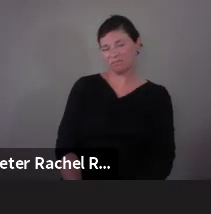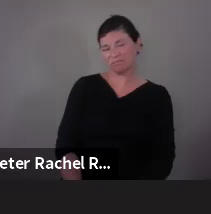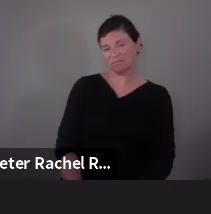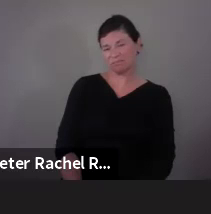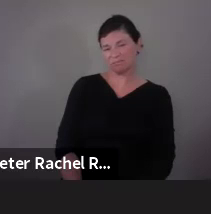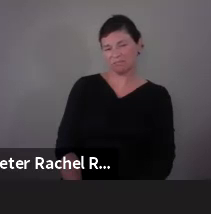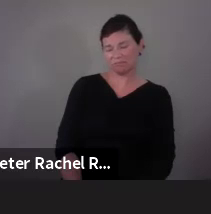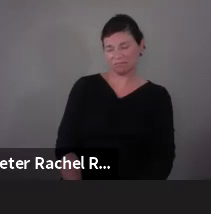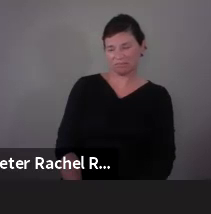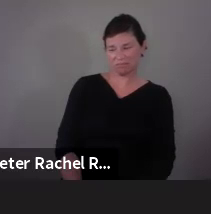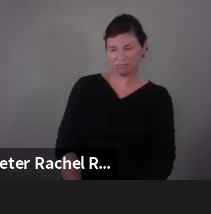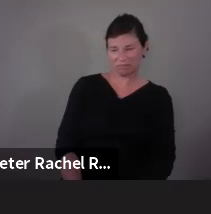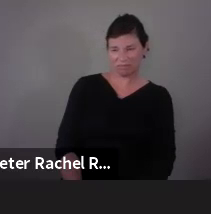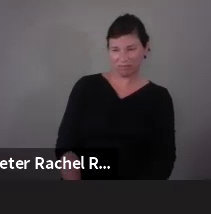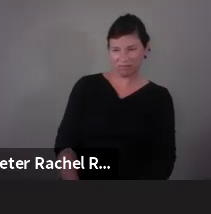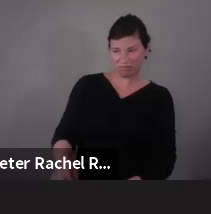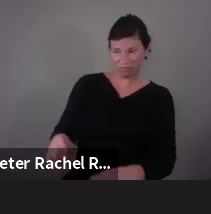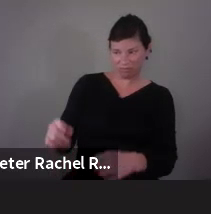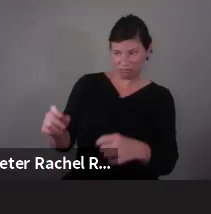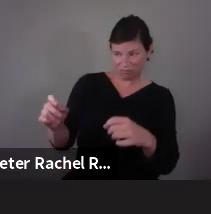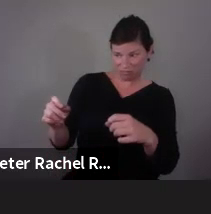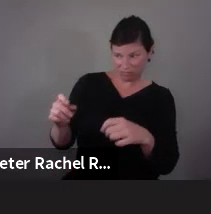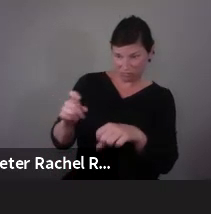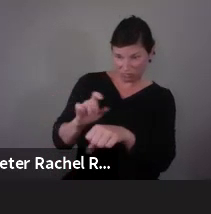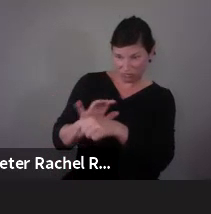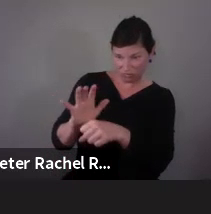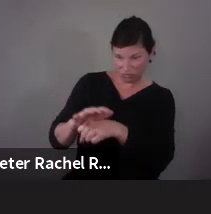is it mine?